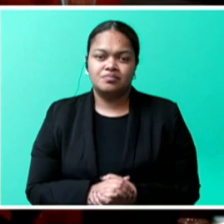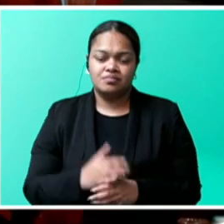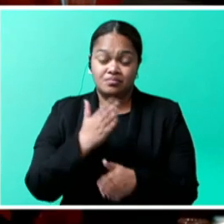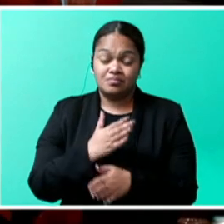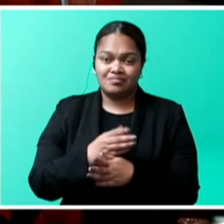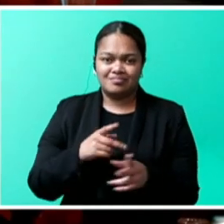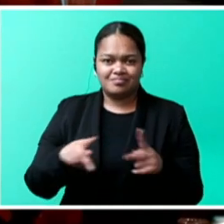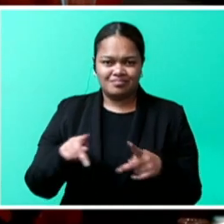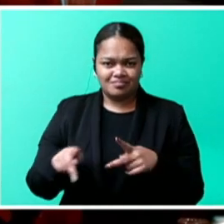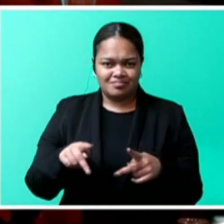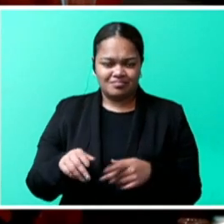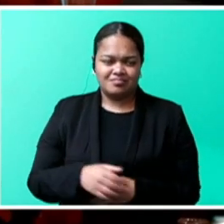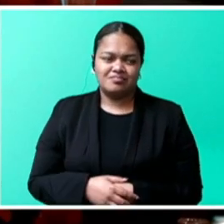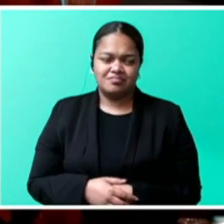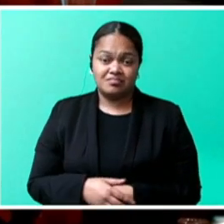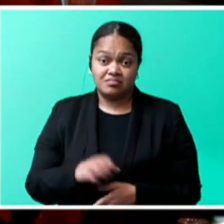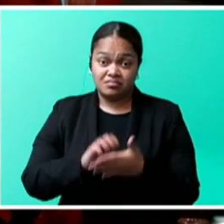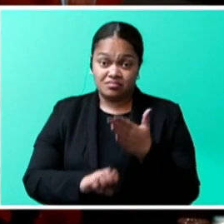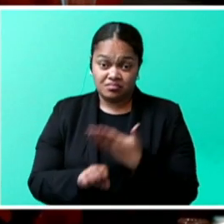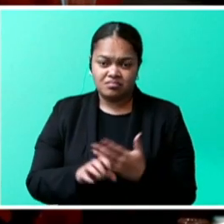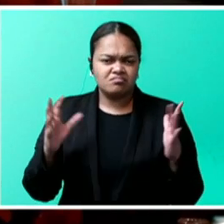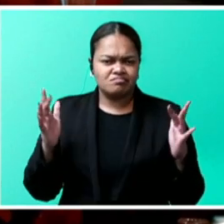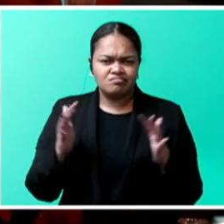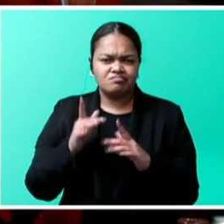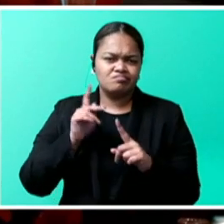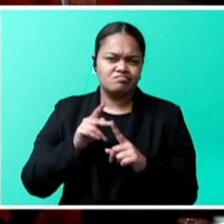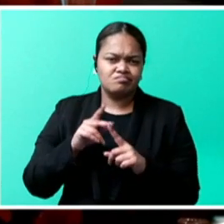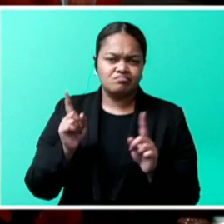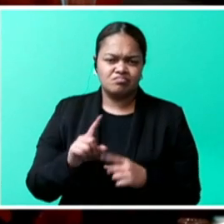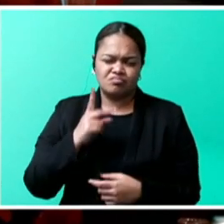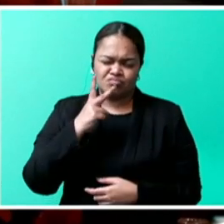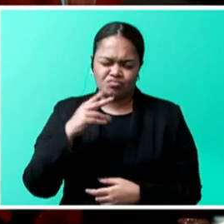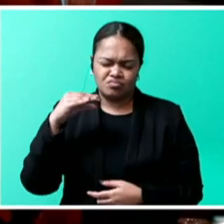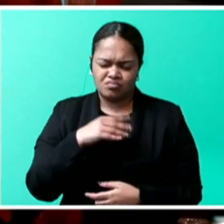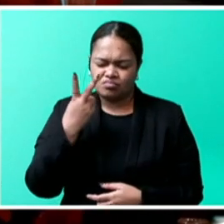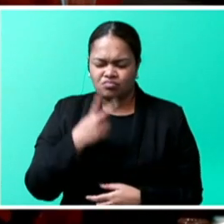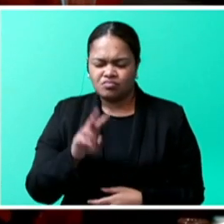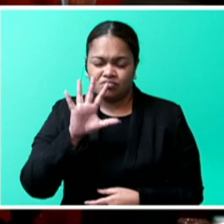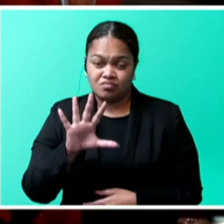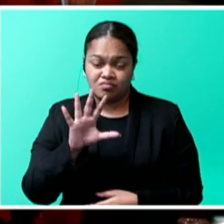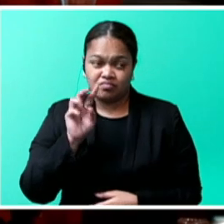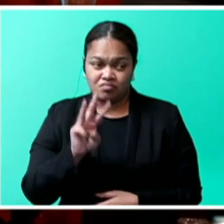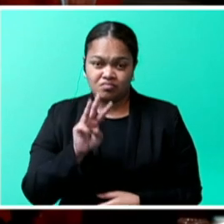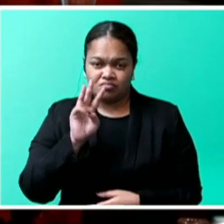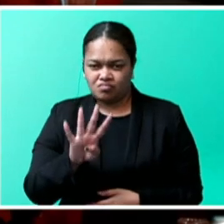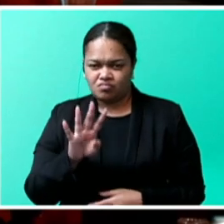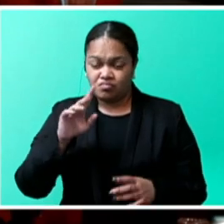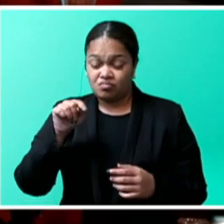to date. The event brought together over 225 trade floor